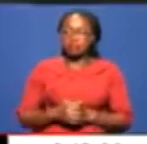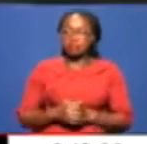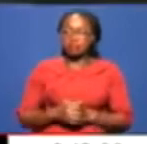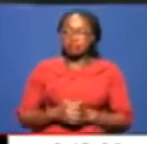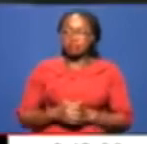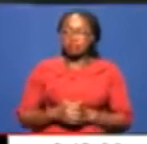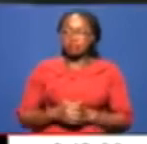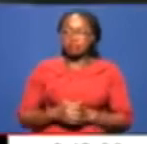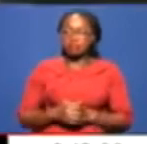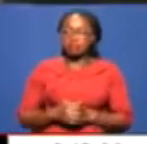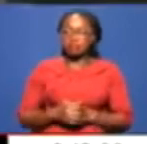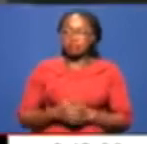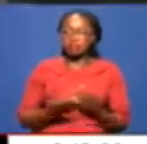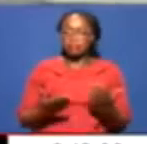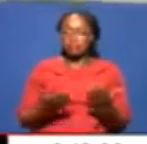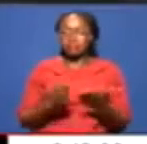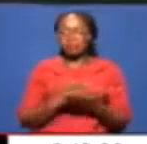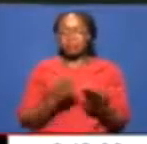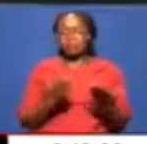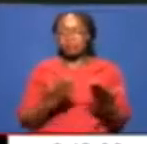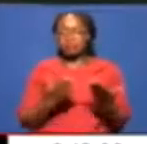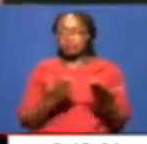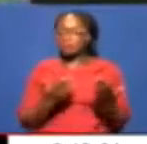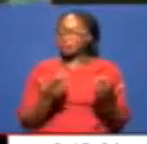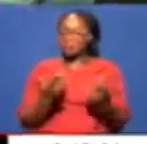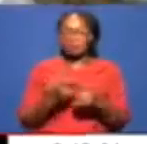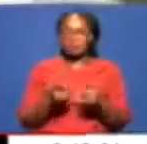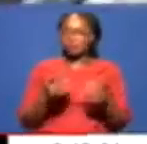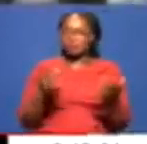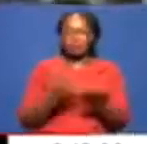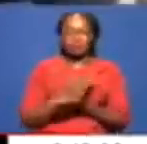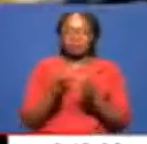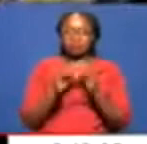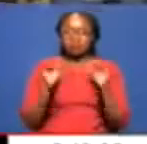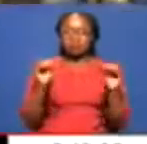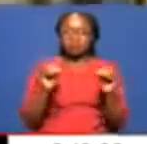Sabotage was suspected but never proved.